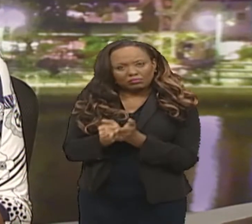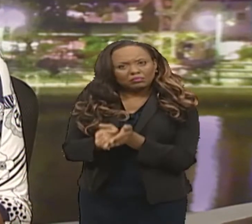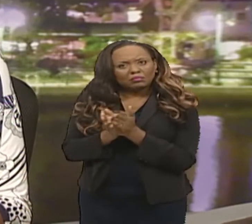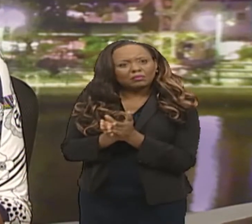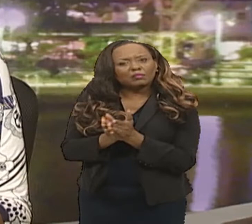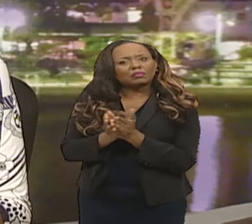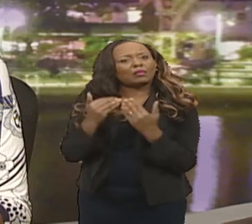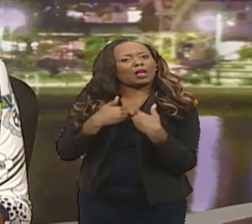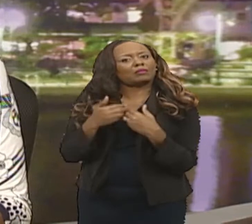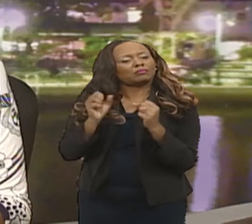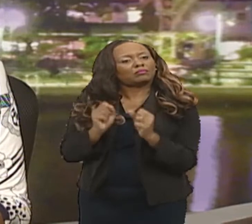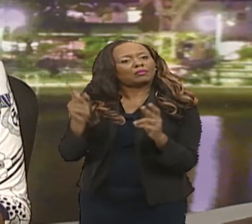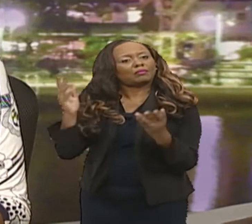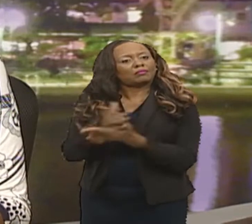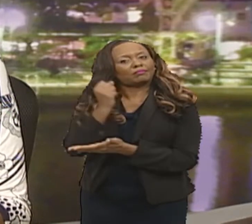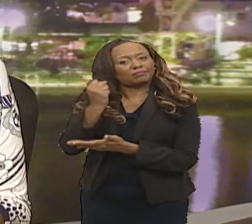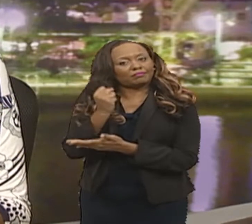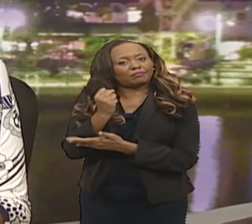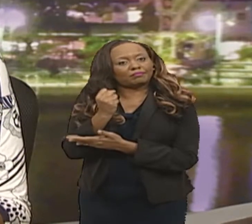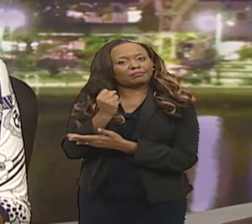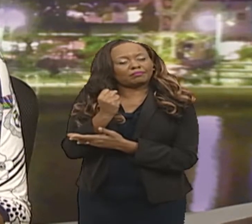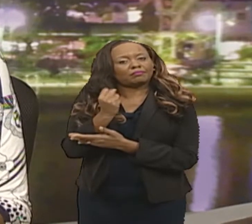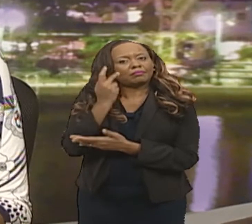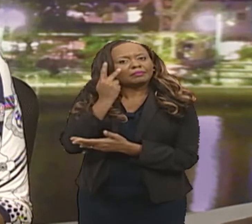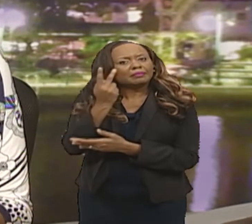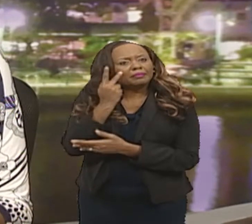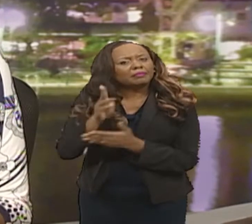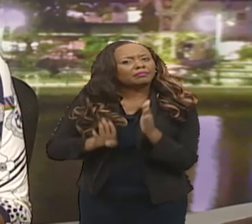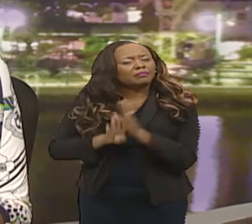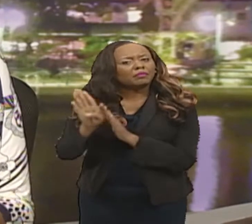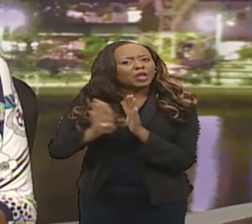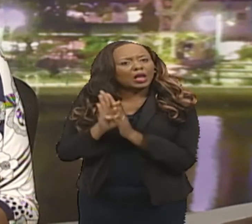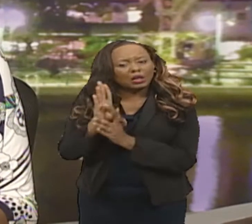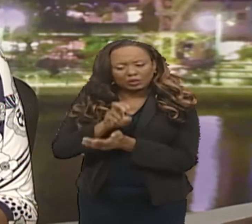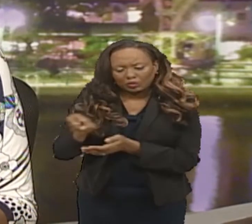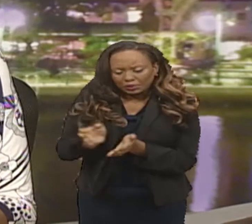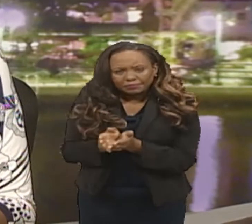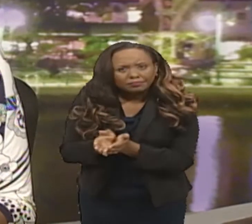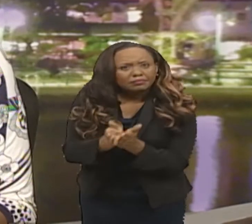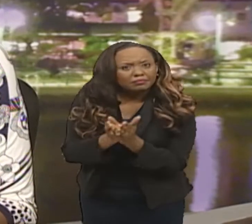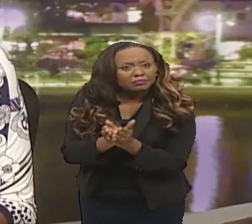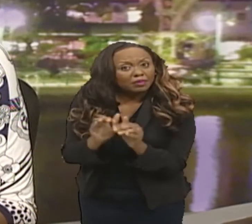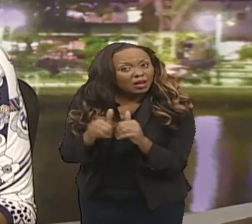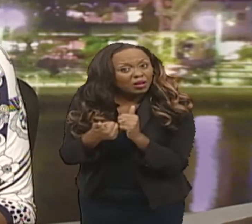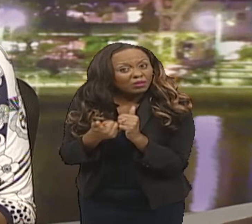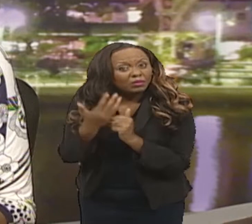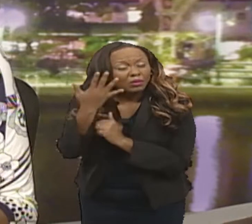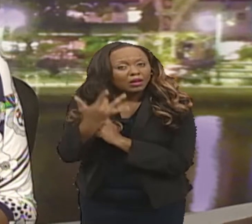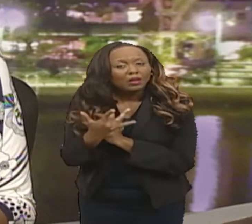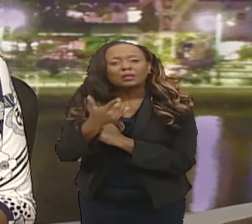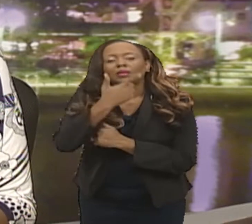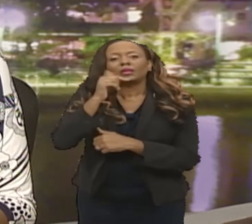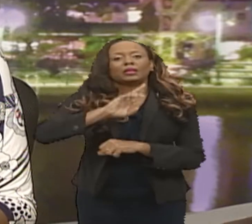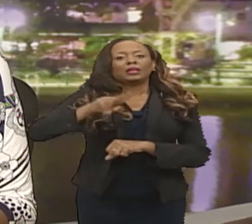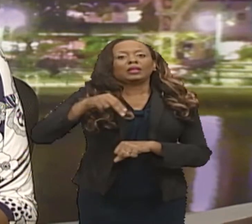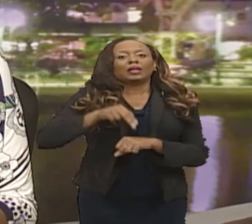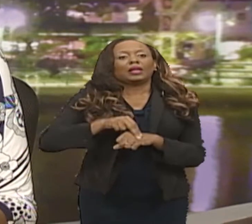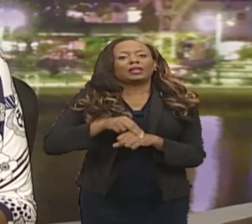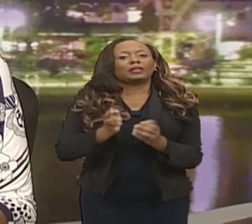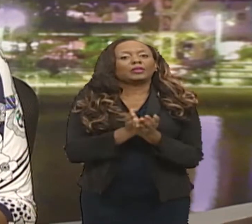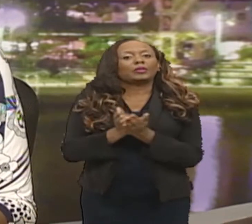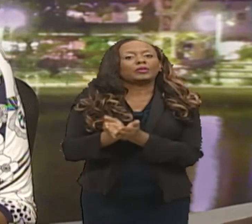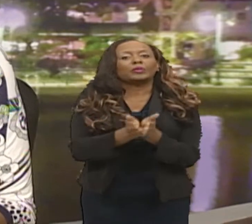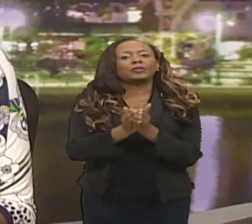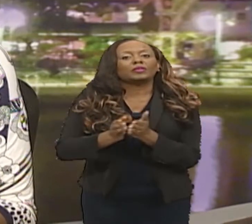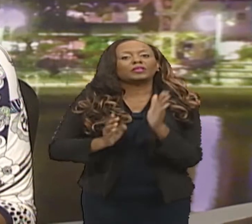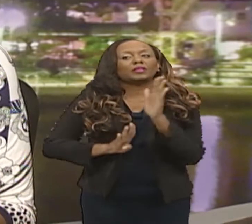the opportunity to make an input in the development of that sector. That's because the National Cruise Development Commission will be hosting